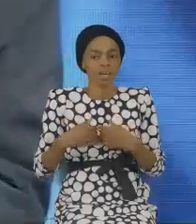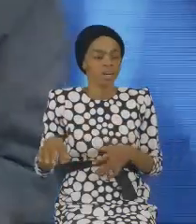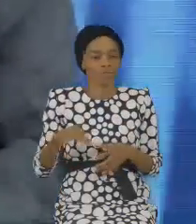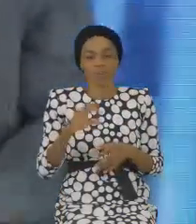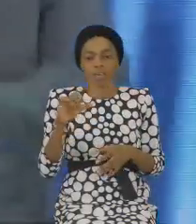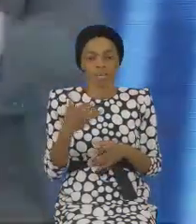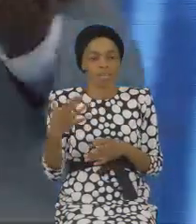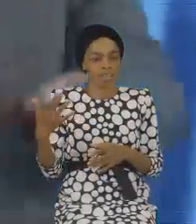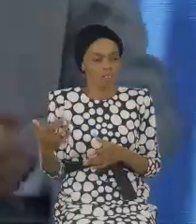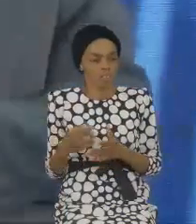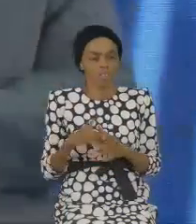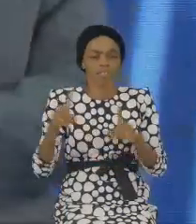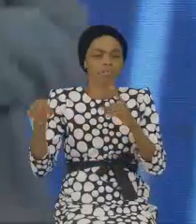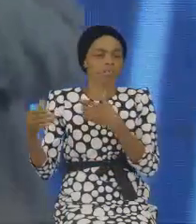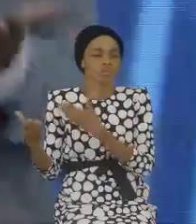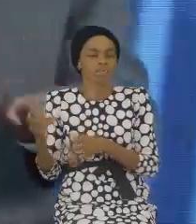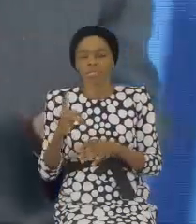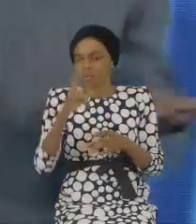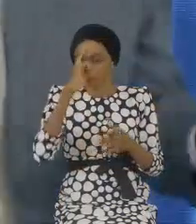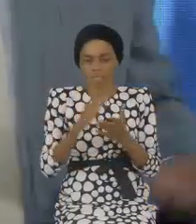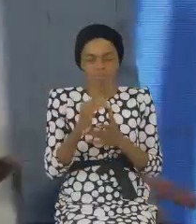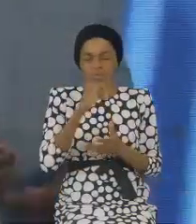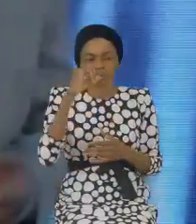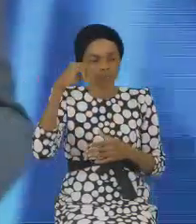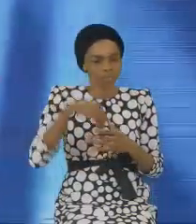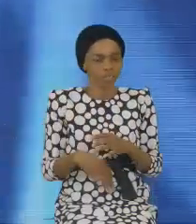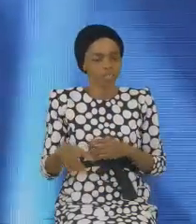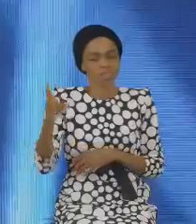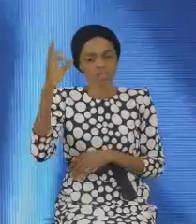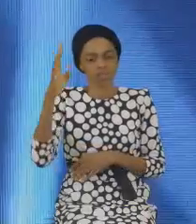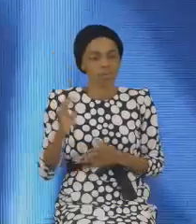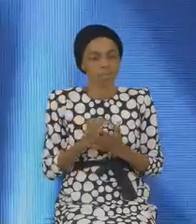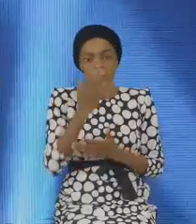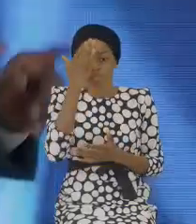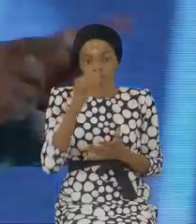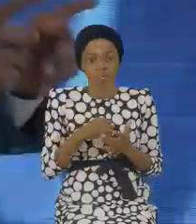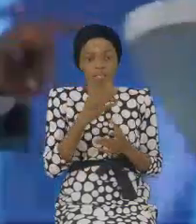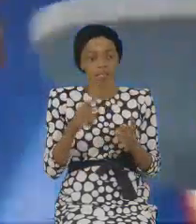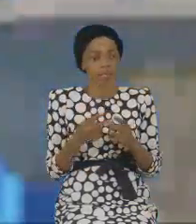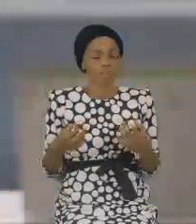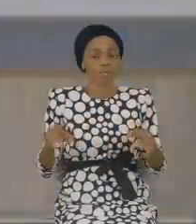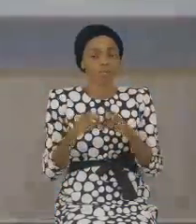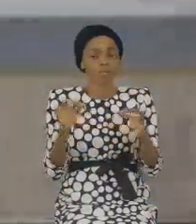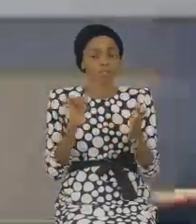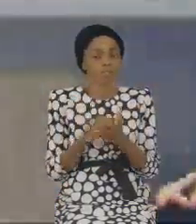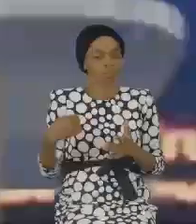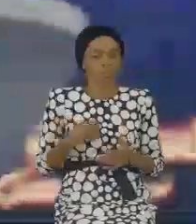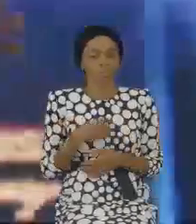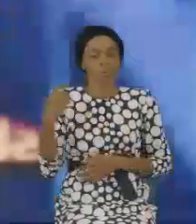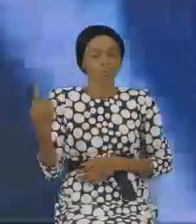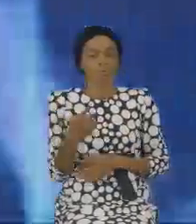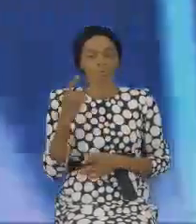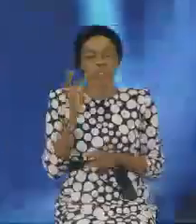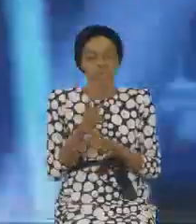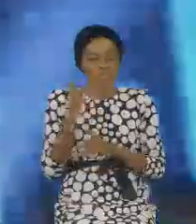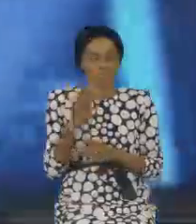they go back to them. They believe not in God. That's the reason why it's very important that we always keep their focus and